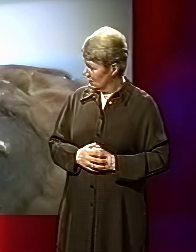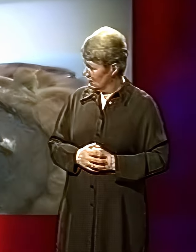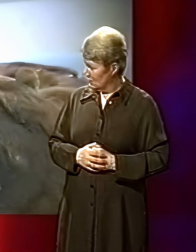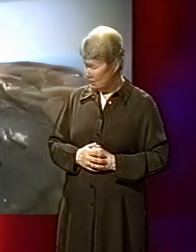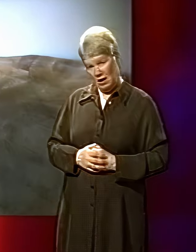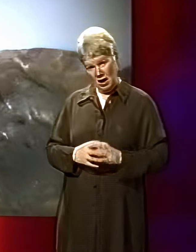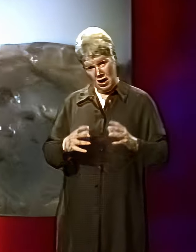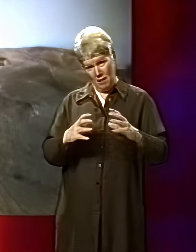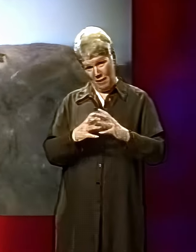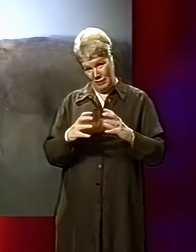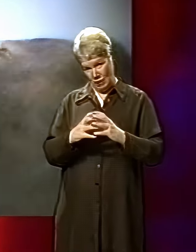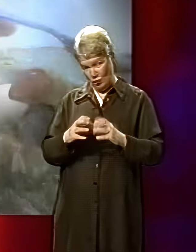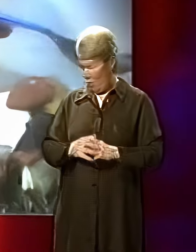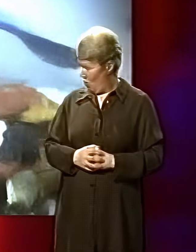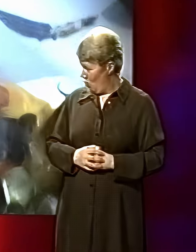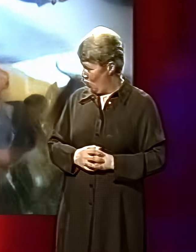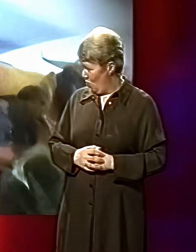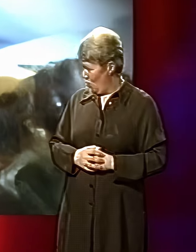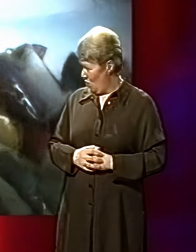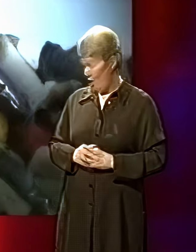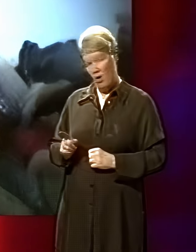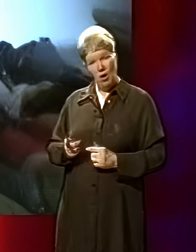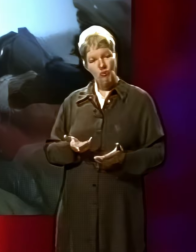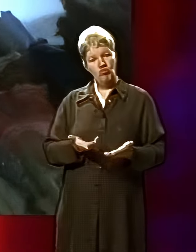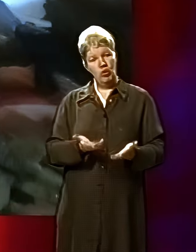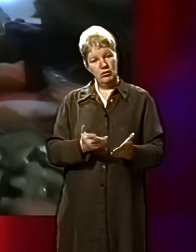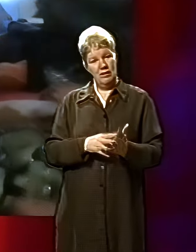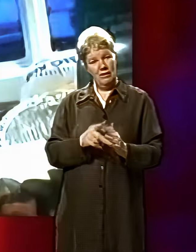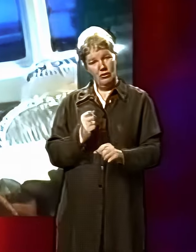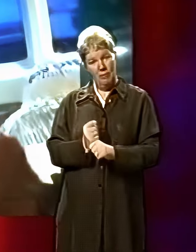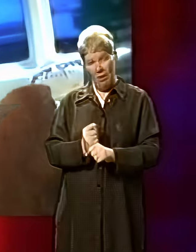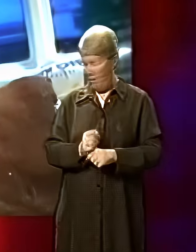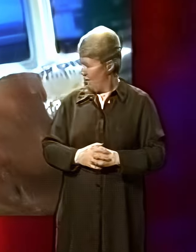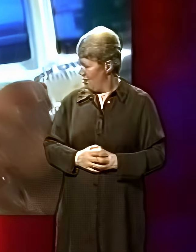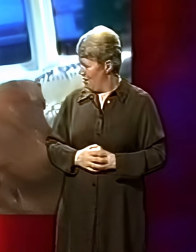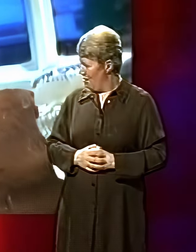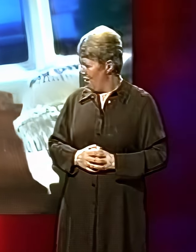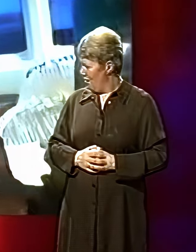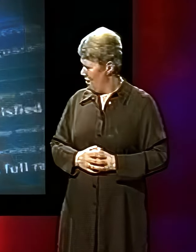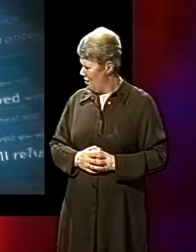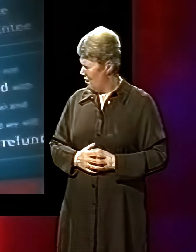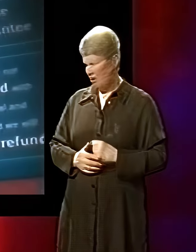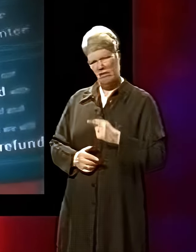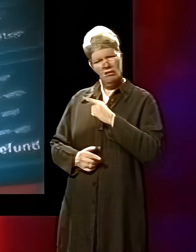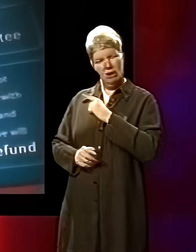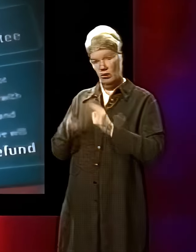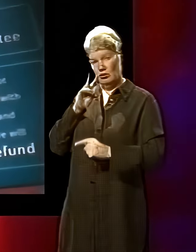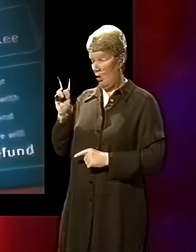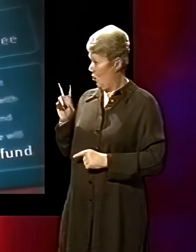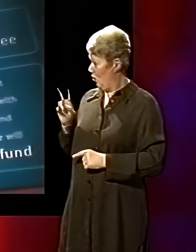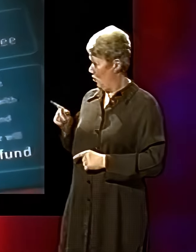baked potato, and roasted vegetables. But then we spotted this notice.